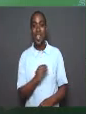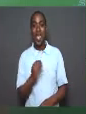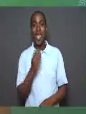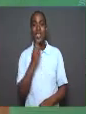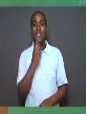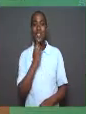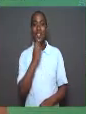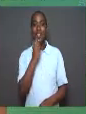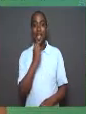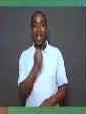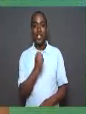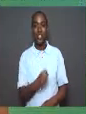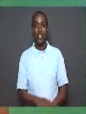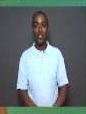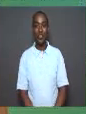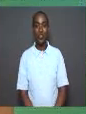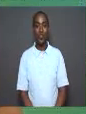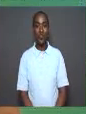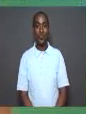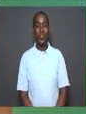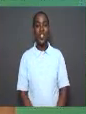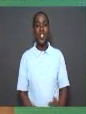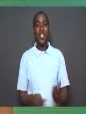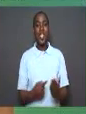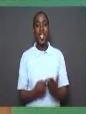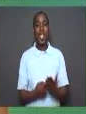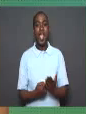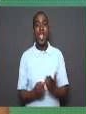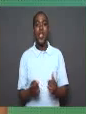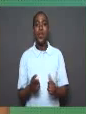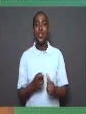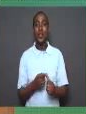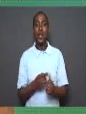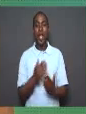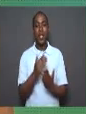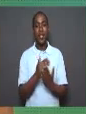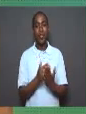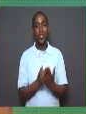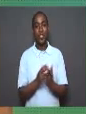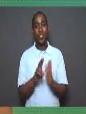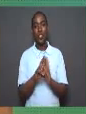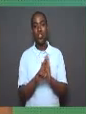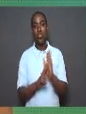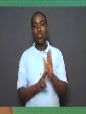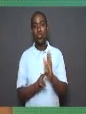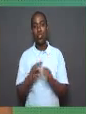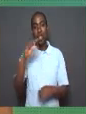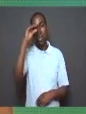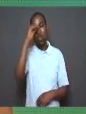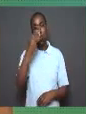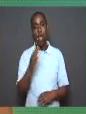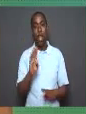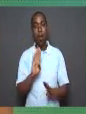starch. This is the first lesson in our unit on human